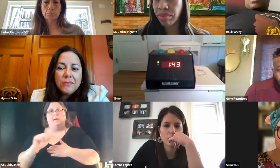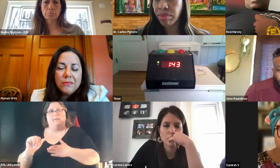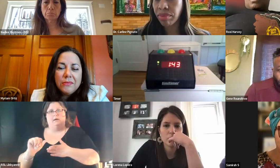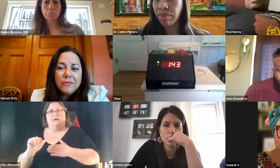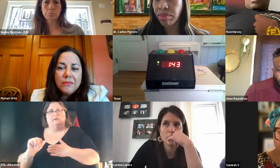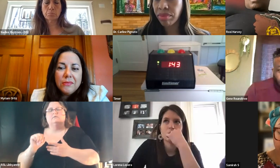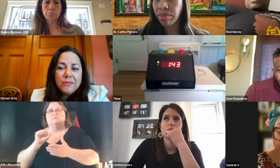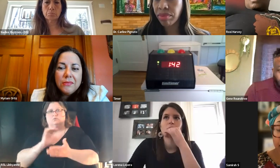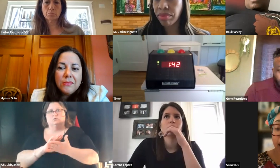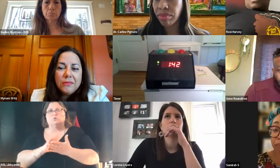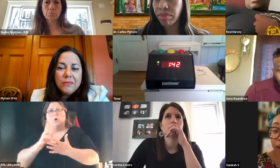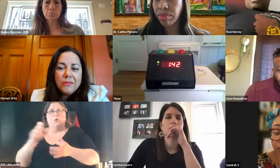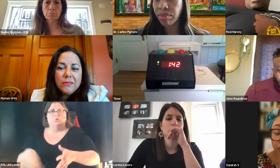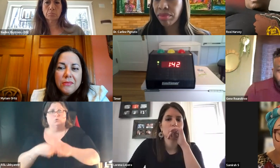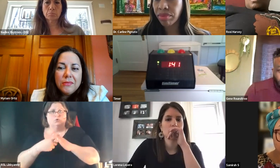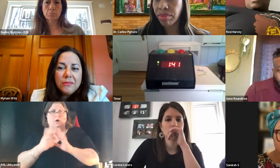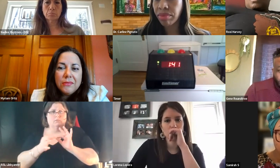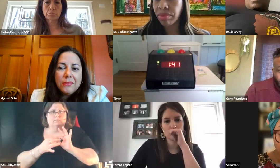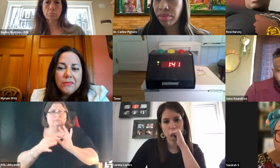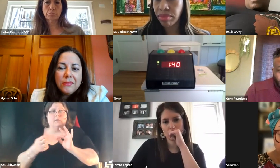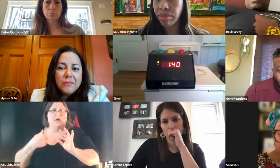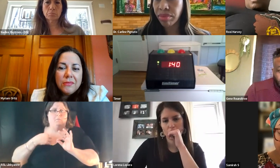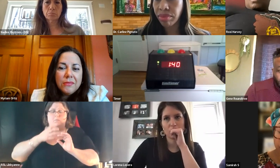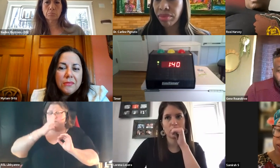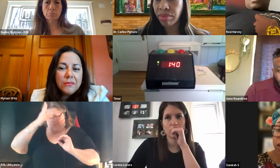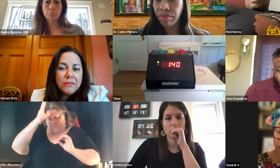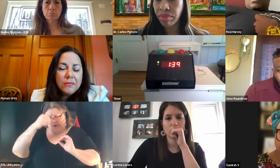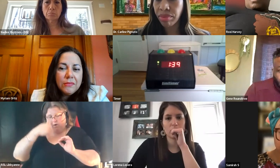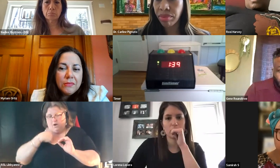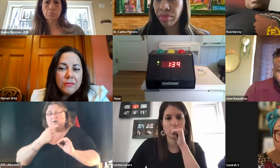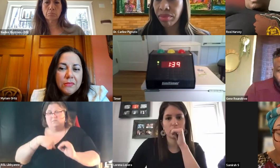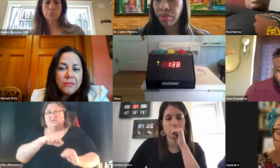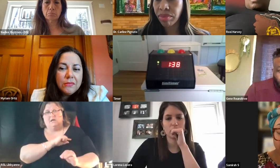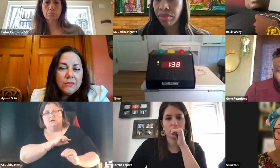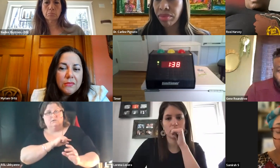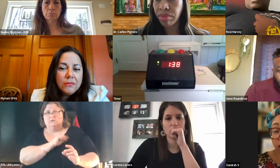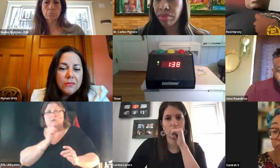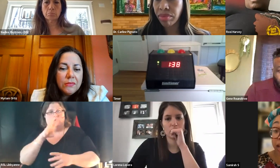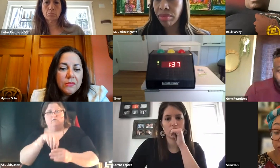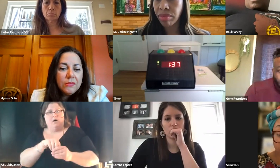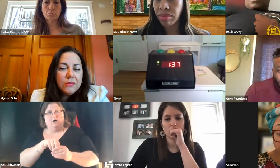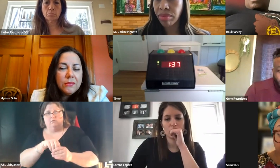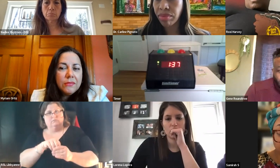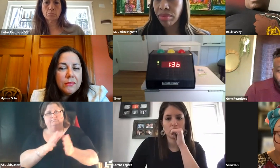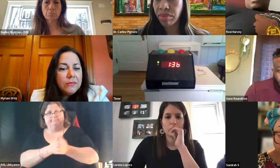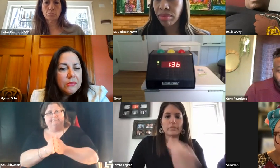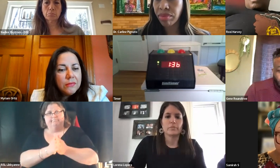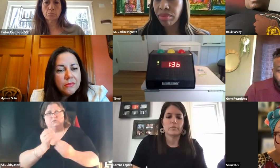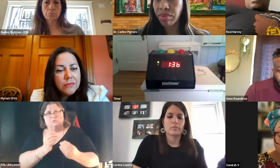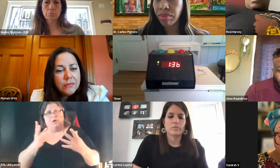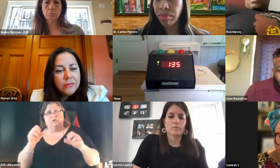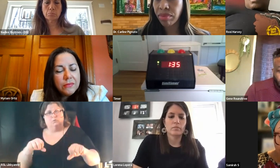I just want to start off saying, as a parent, I am guilty of not being involved as much as I believe I